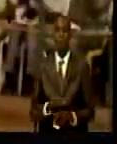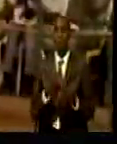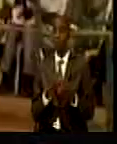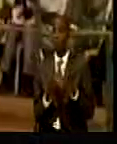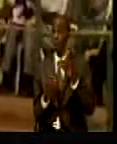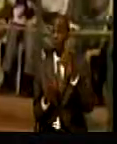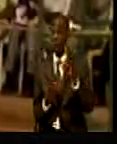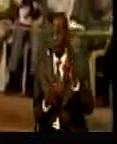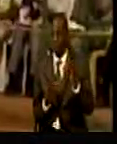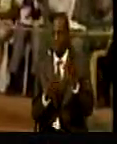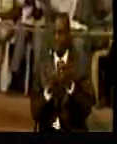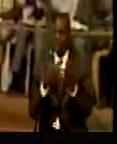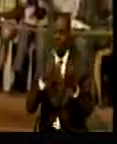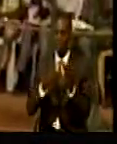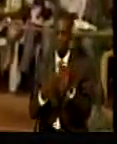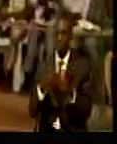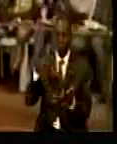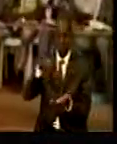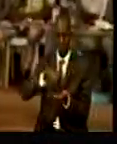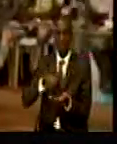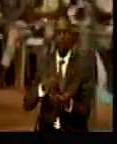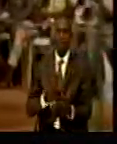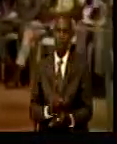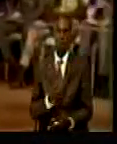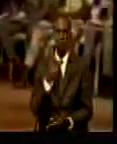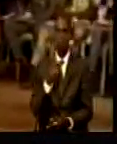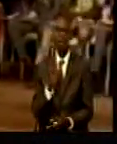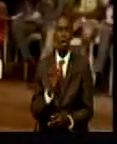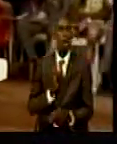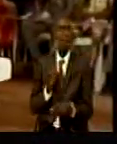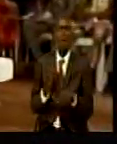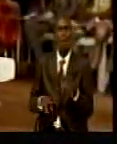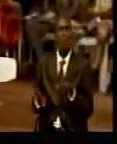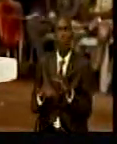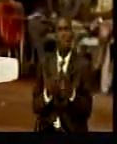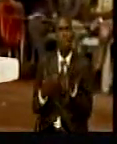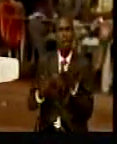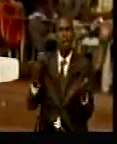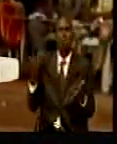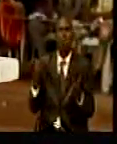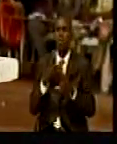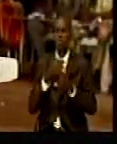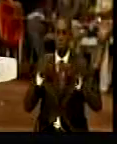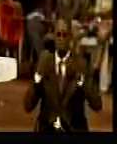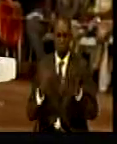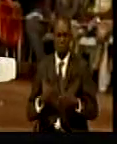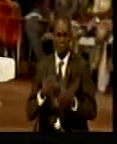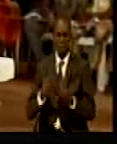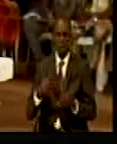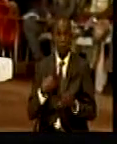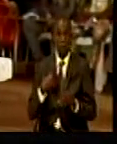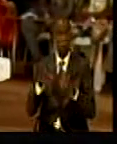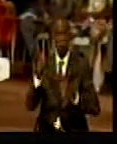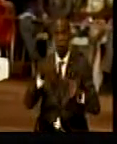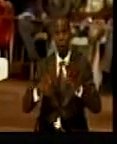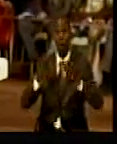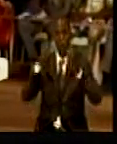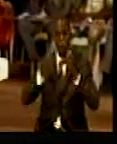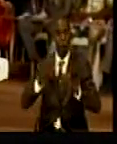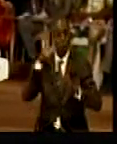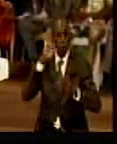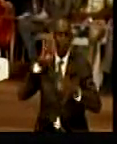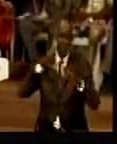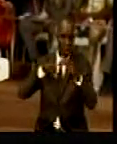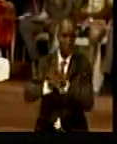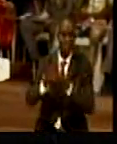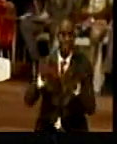stand up. I've not been able to do that before, but power is going to be injected into your life, and